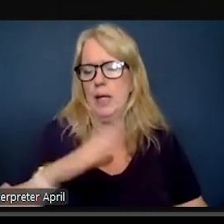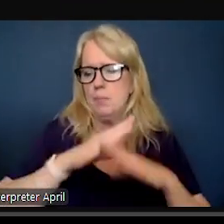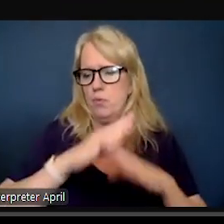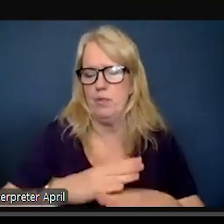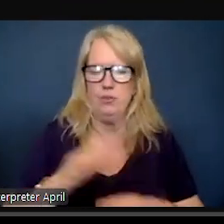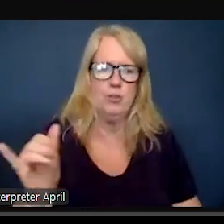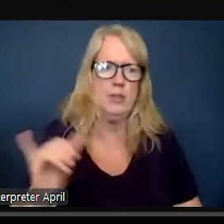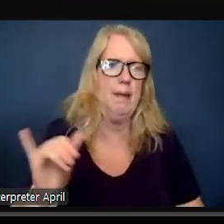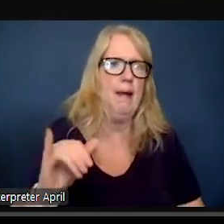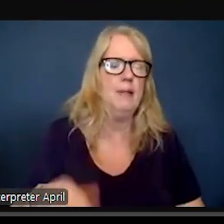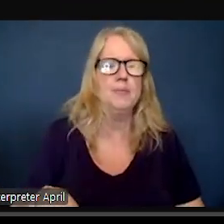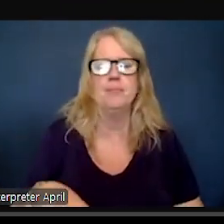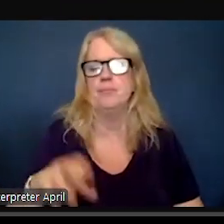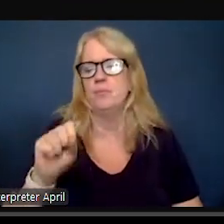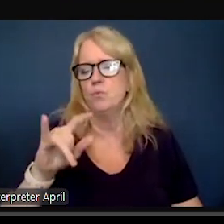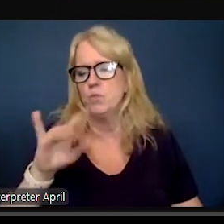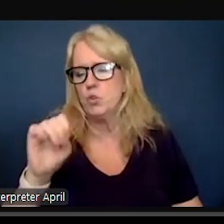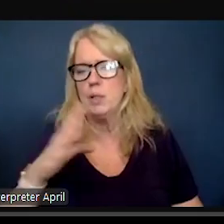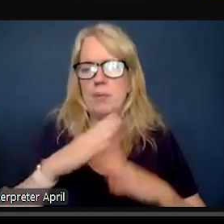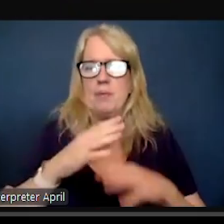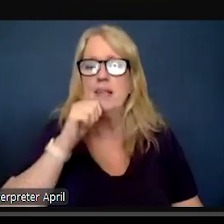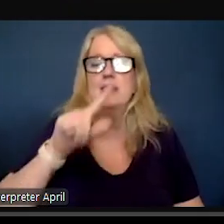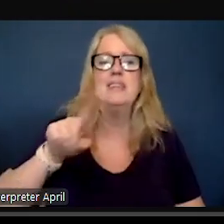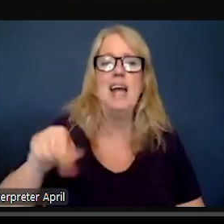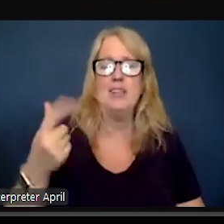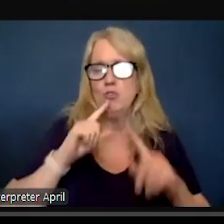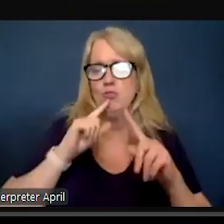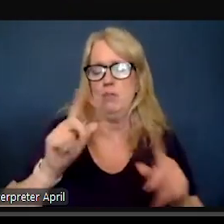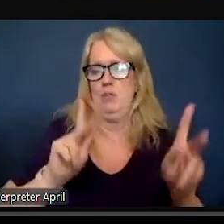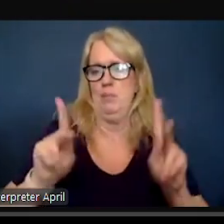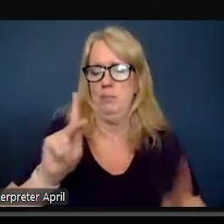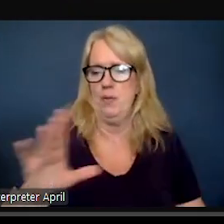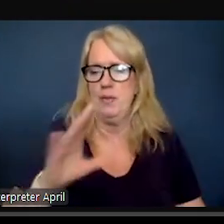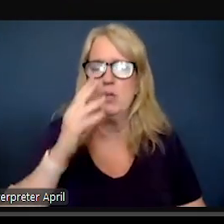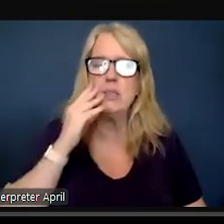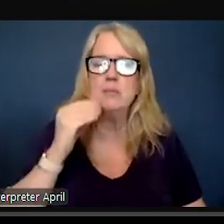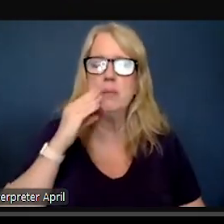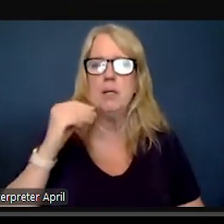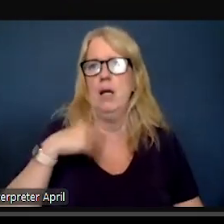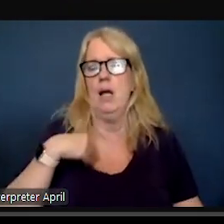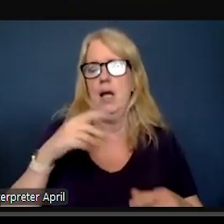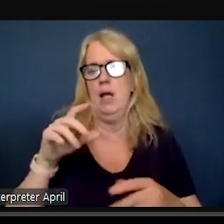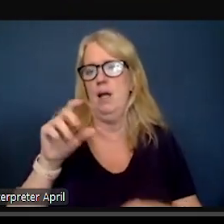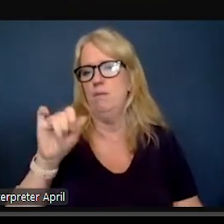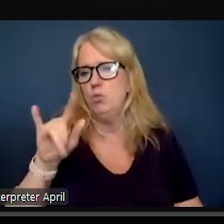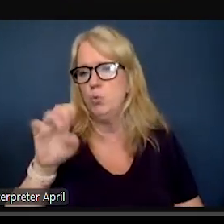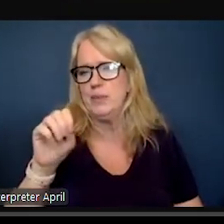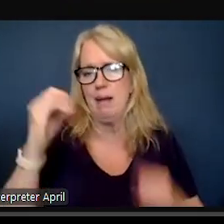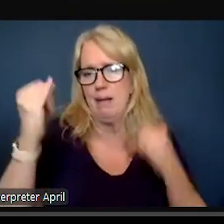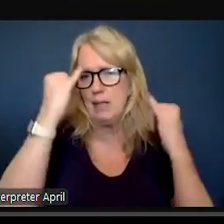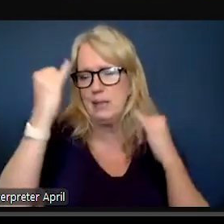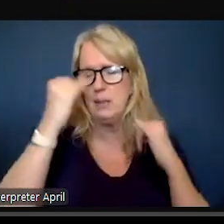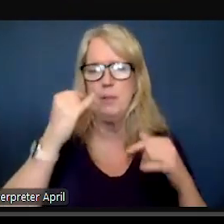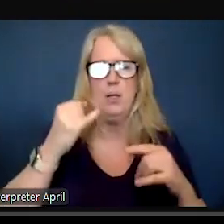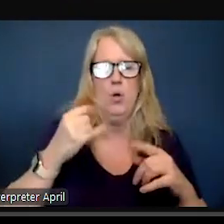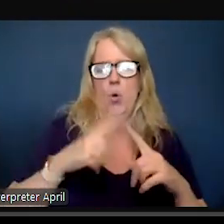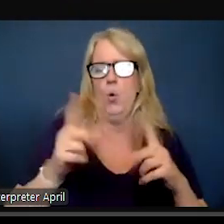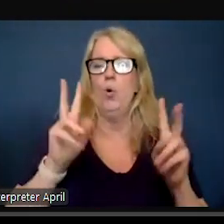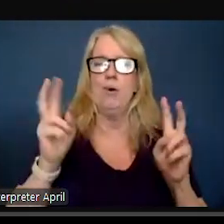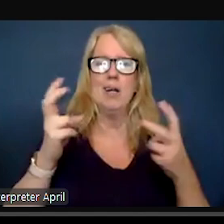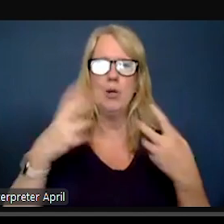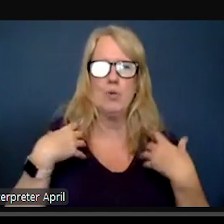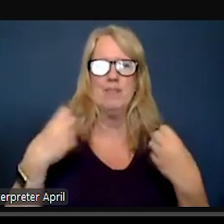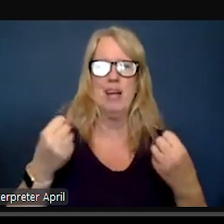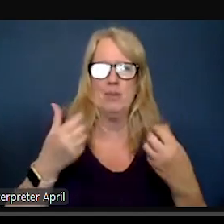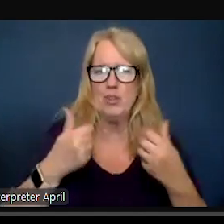like suicide prevention isn't just responding to folks experiencing suicidal ideation or recovering from an